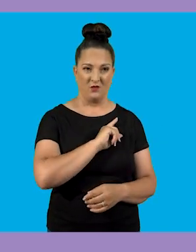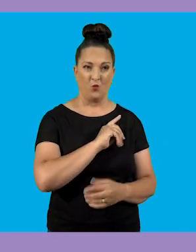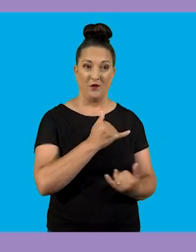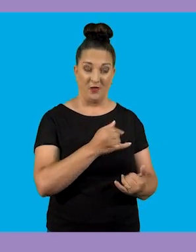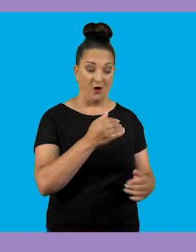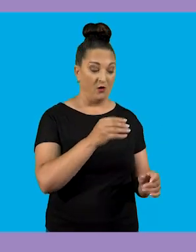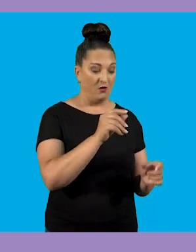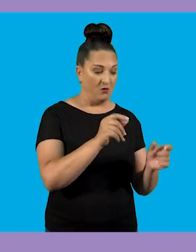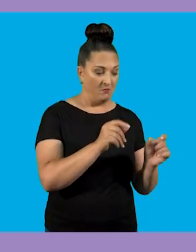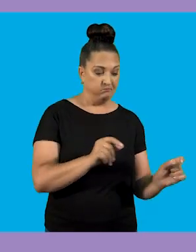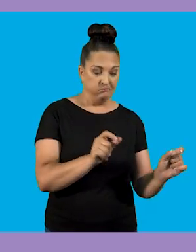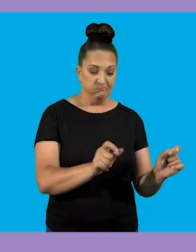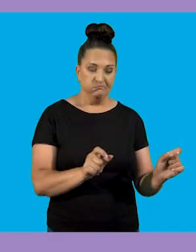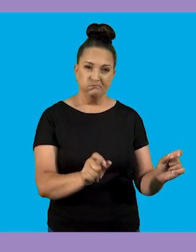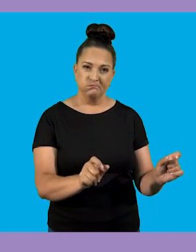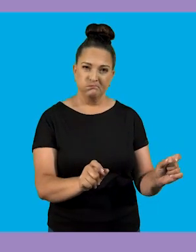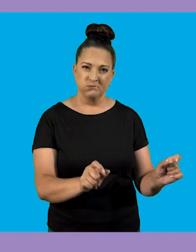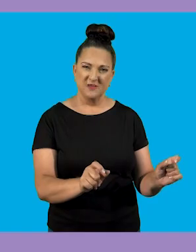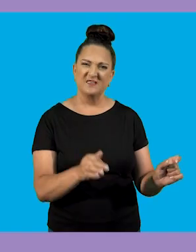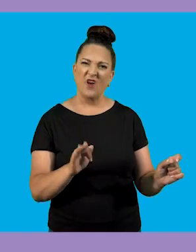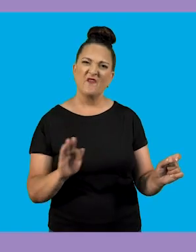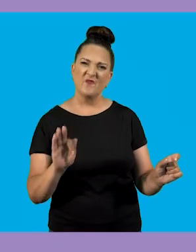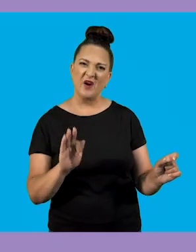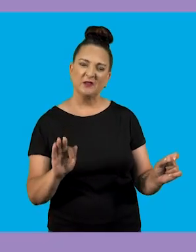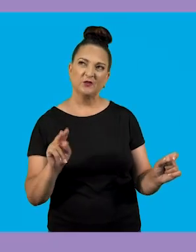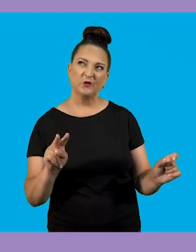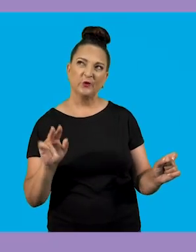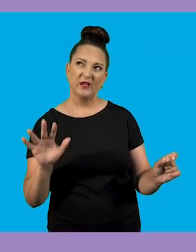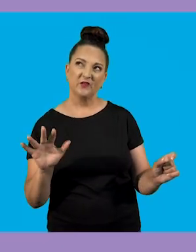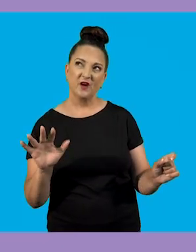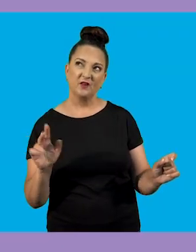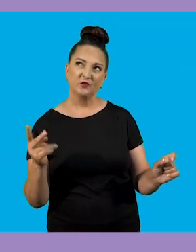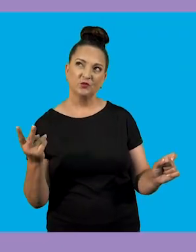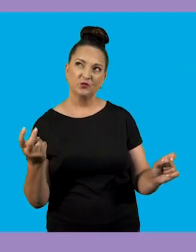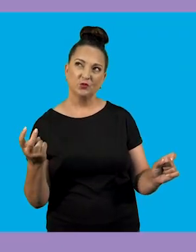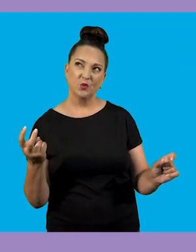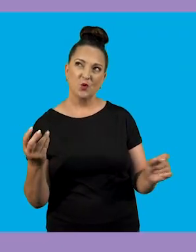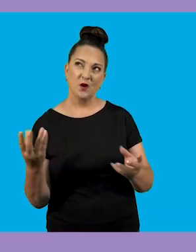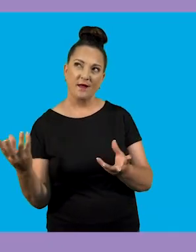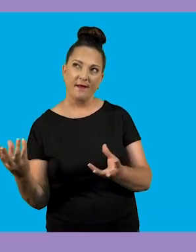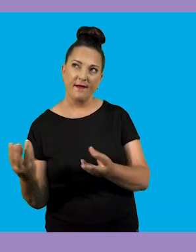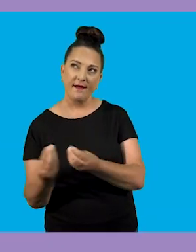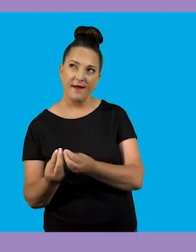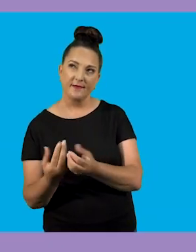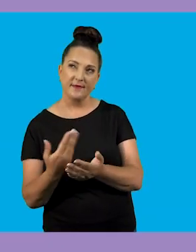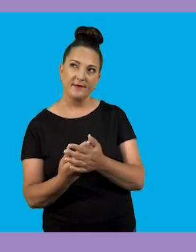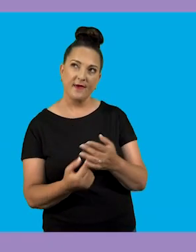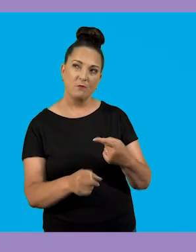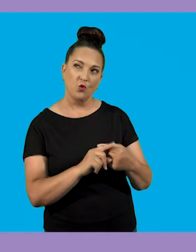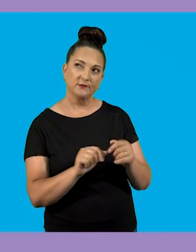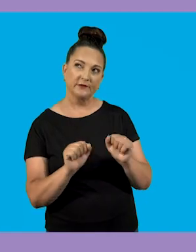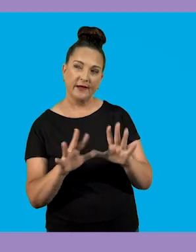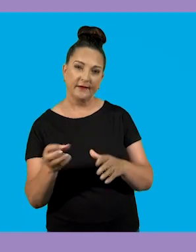this moment. And then we are going to think of the factors of 25 that when added give us a positive